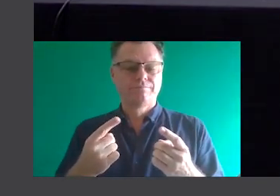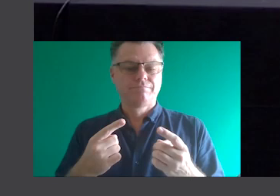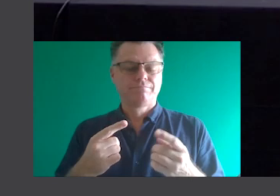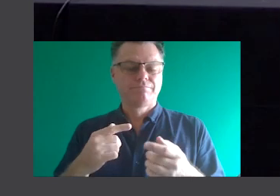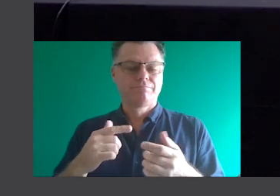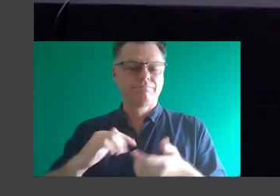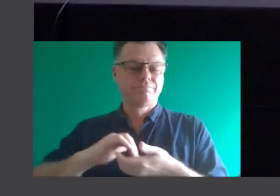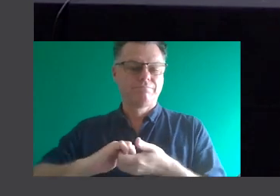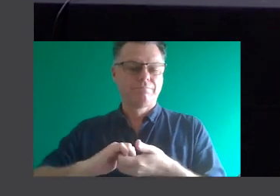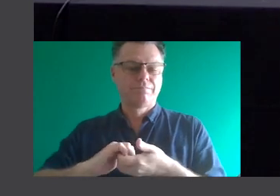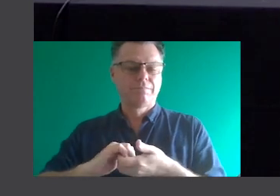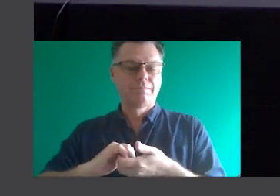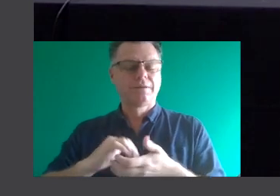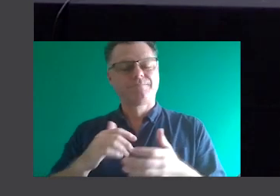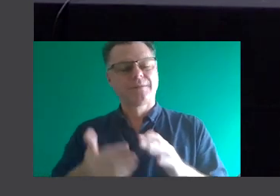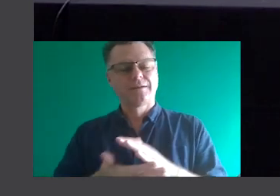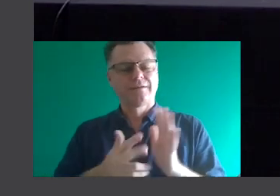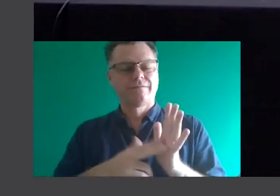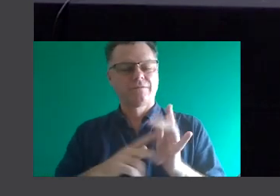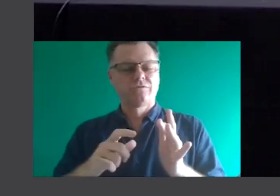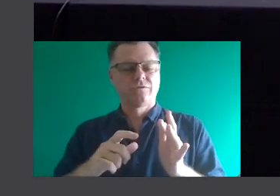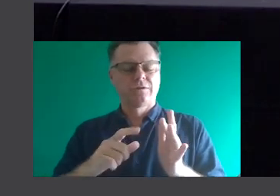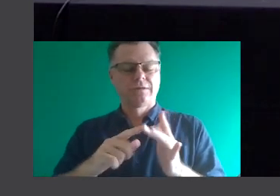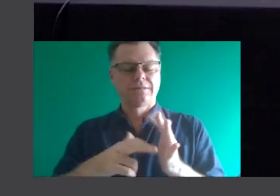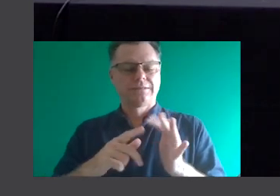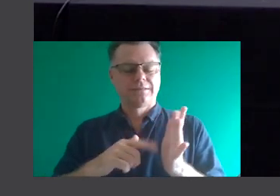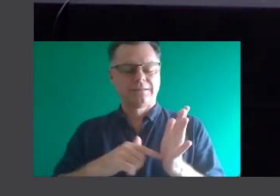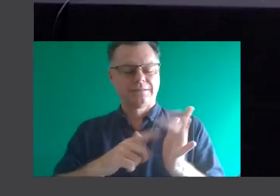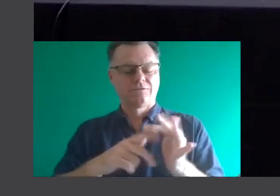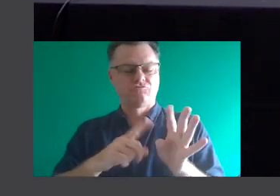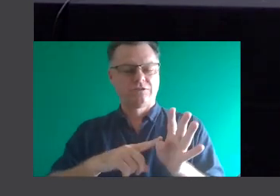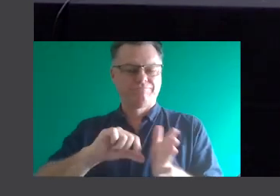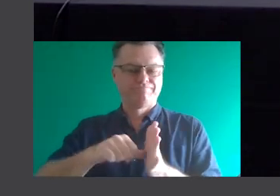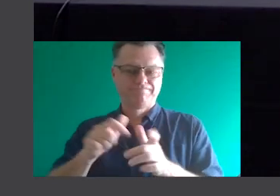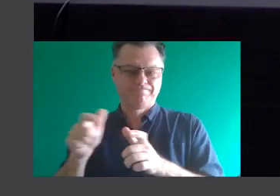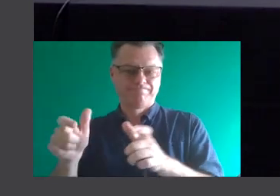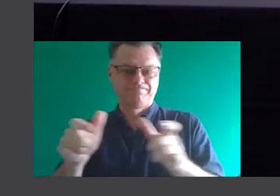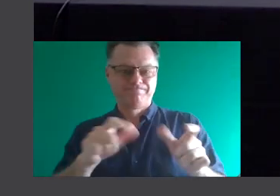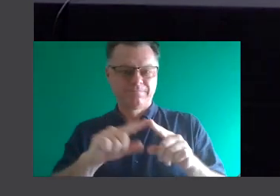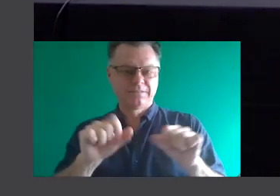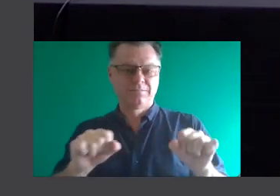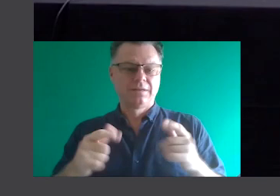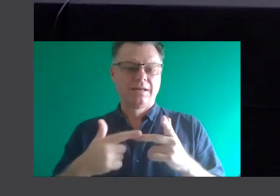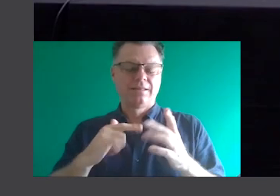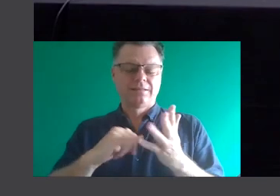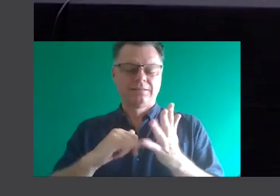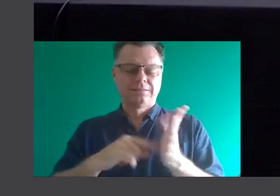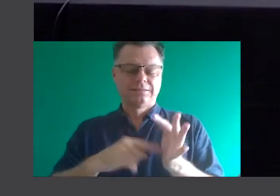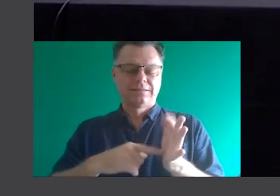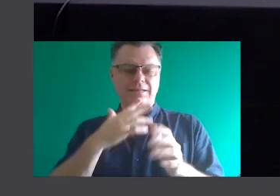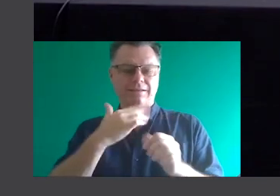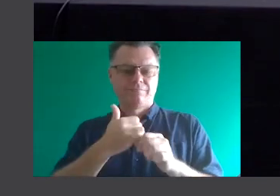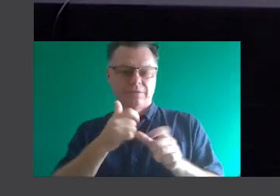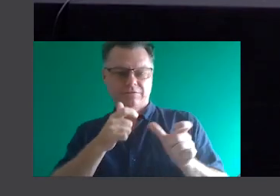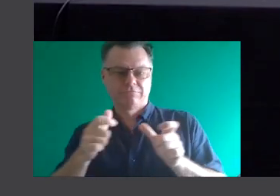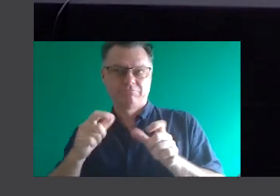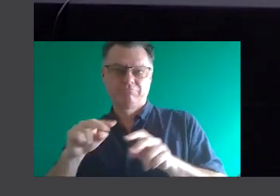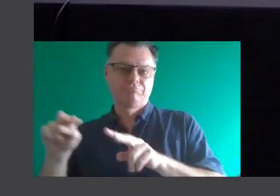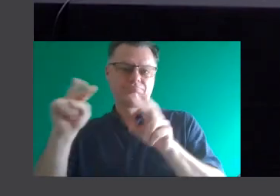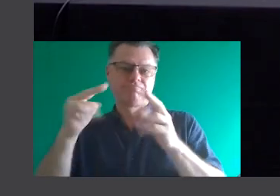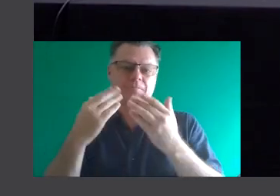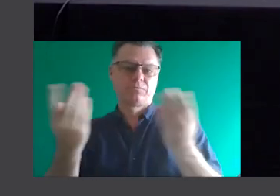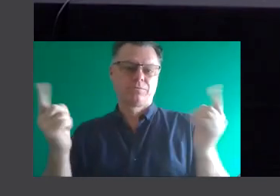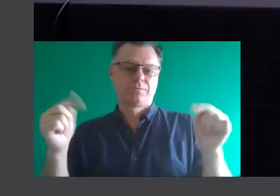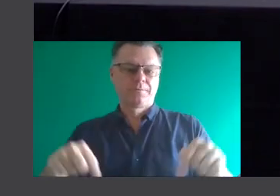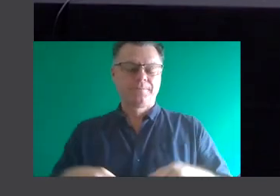special welcome to those of you joining from our partner agencies within the Victorian Integrity System, as well as our interstate